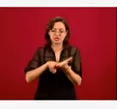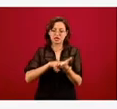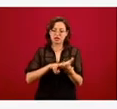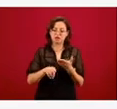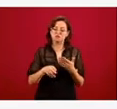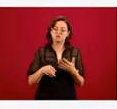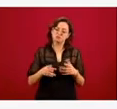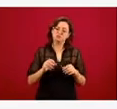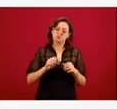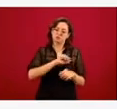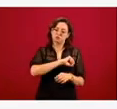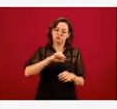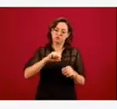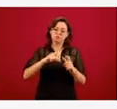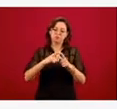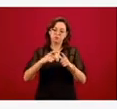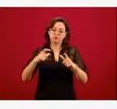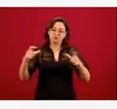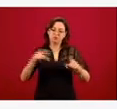accumulated